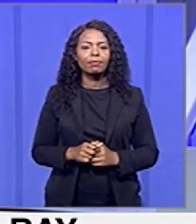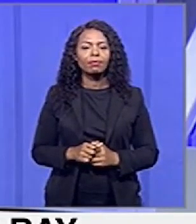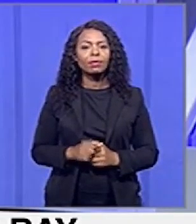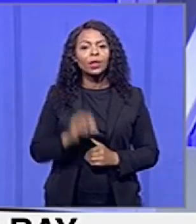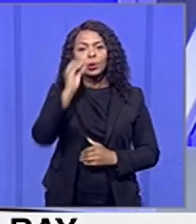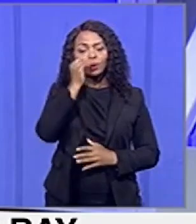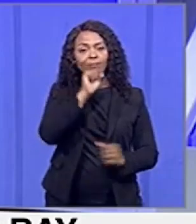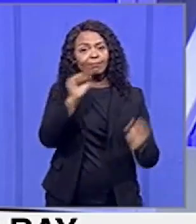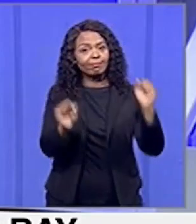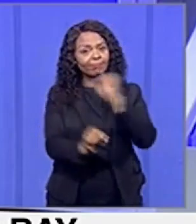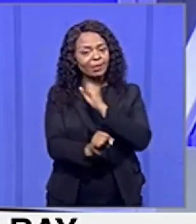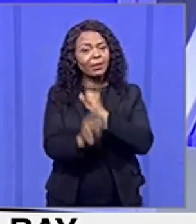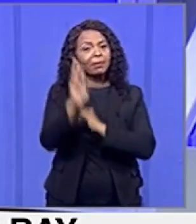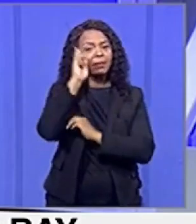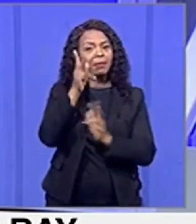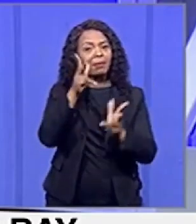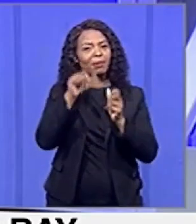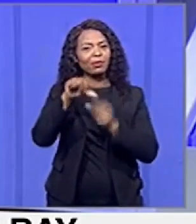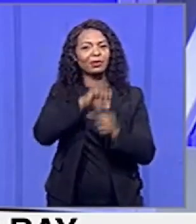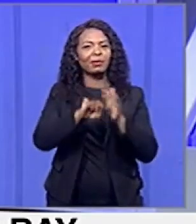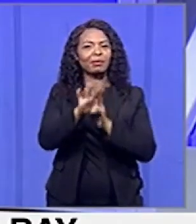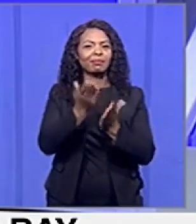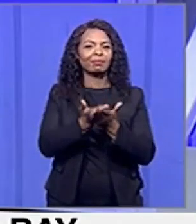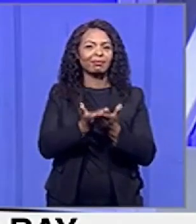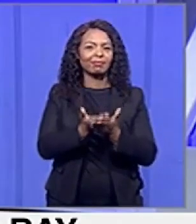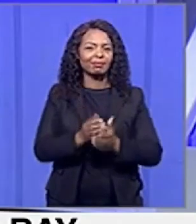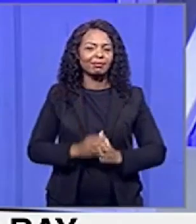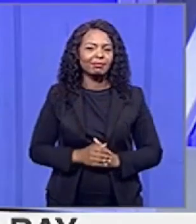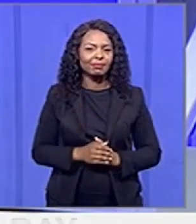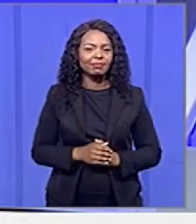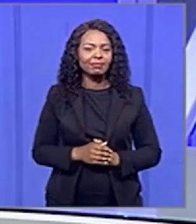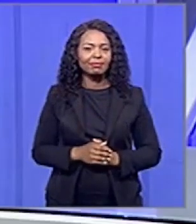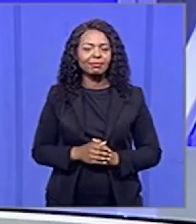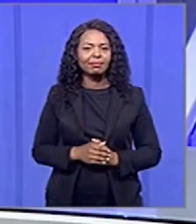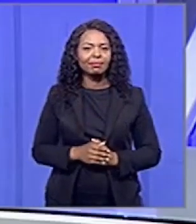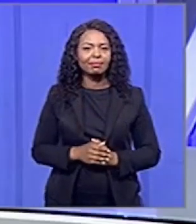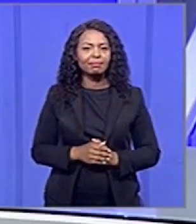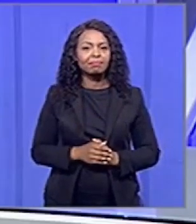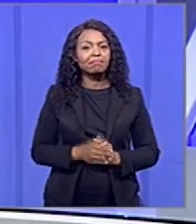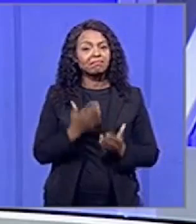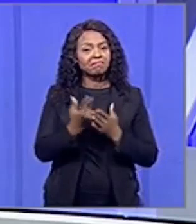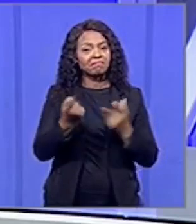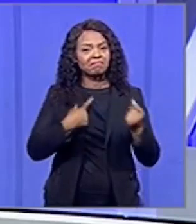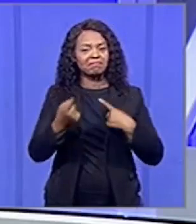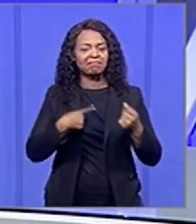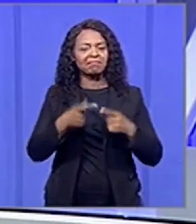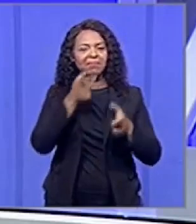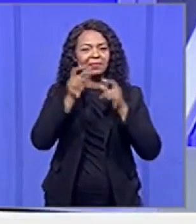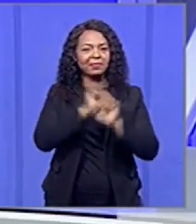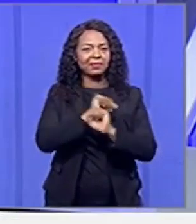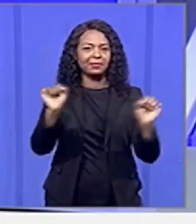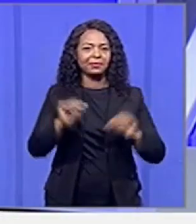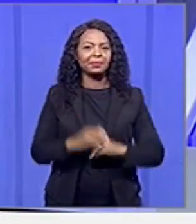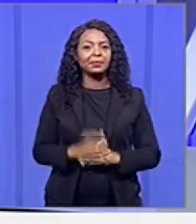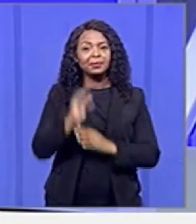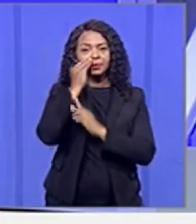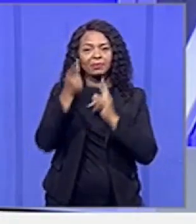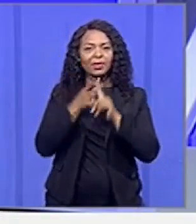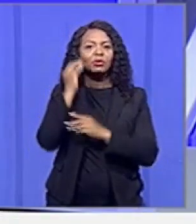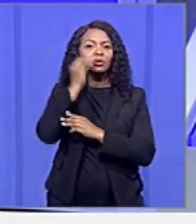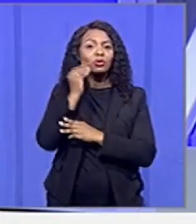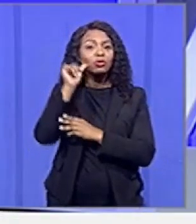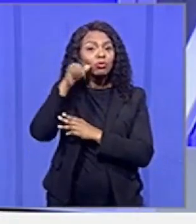bagešo ke phetho gopolang gore ditaba tša rena di gona go marangrang a dikgokaganyo fao le ka kgathago tema ba sehlopha sa ditaba tša